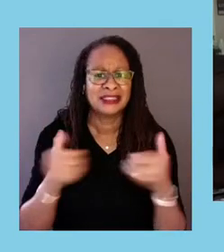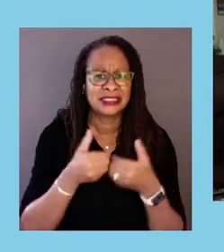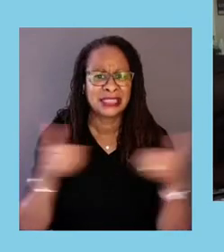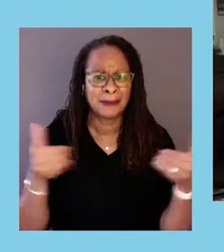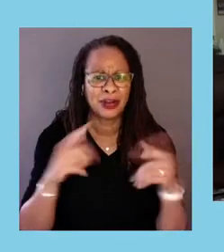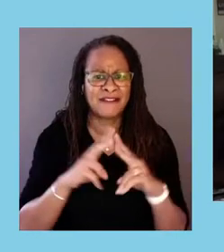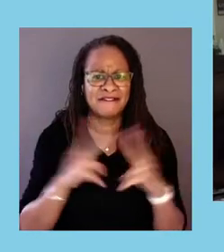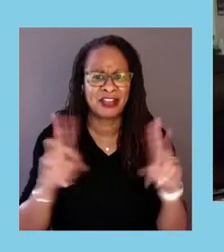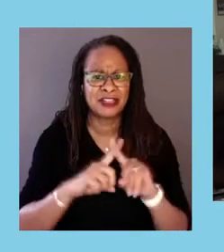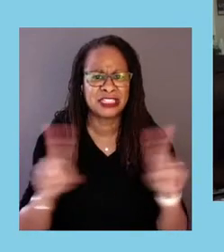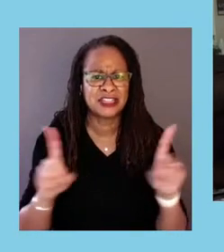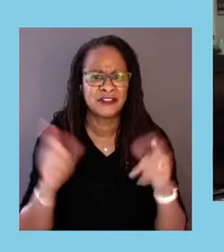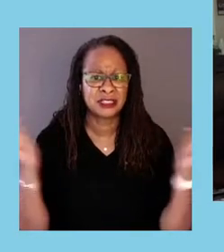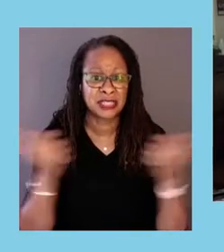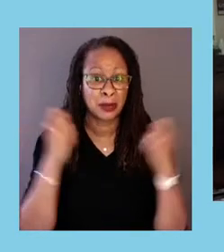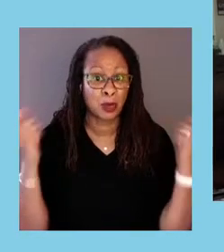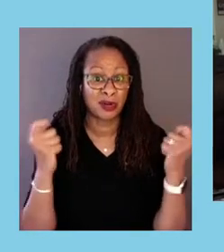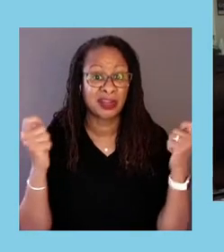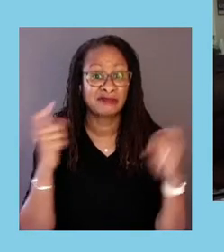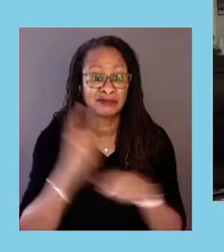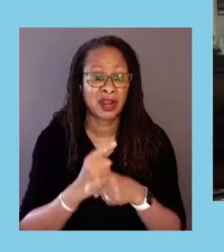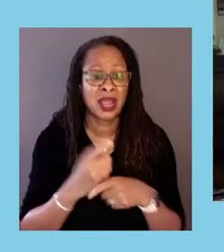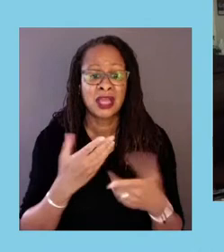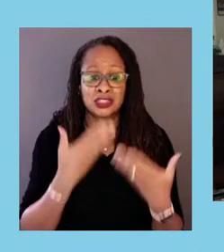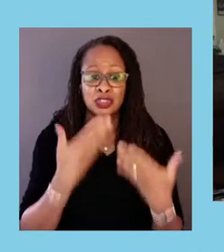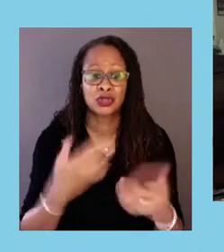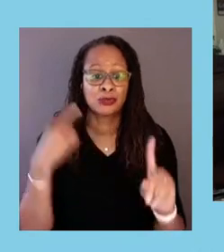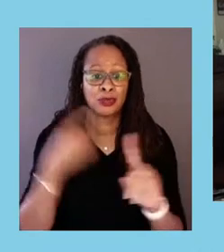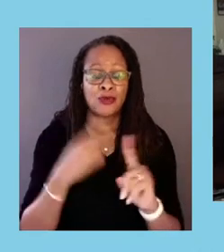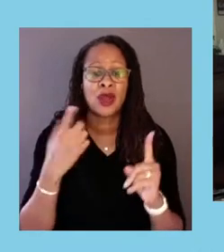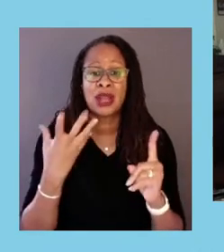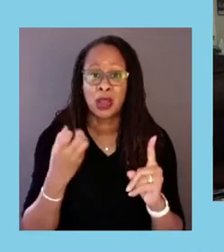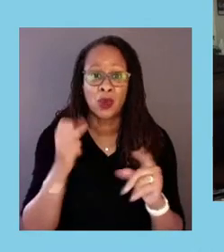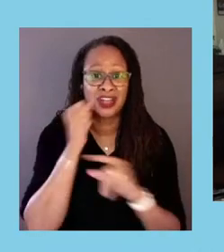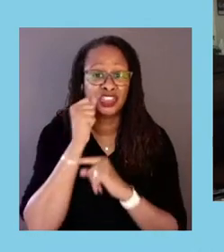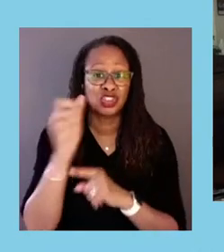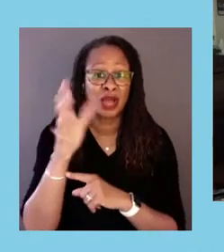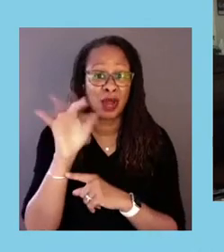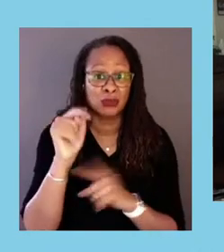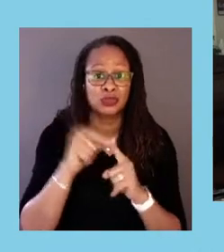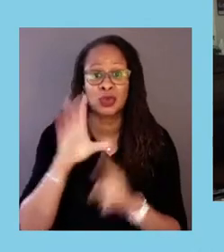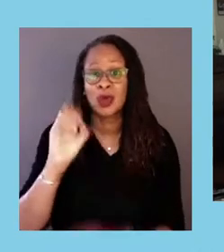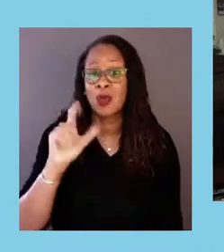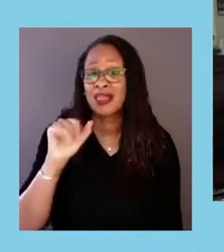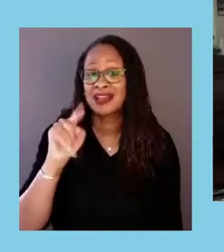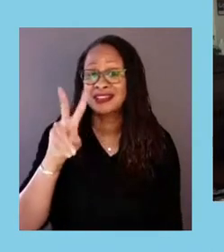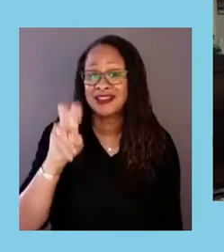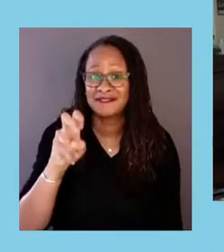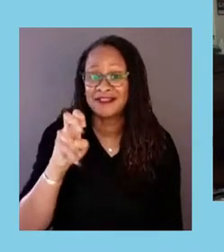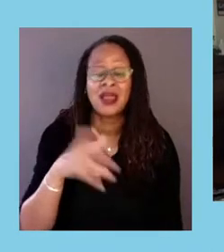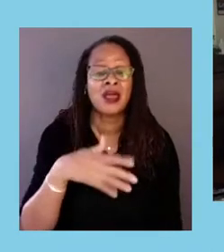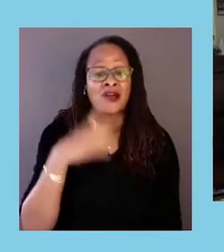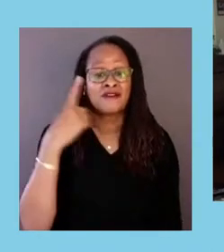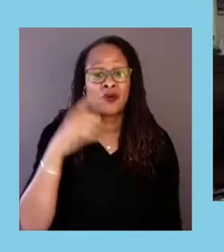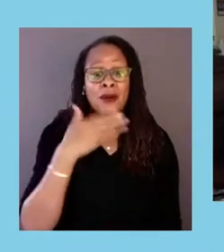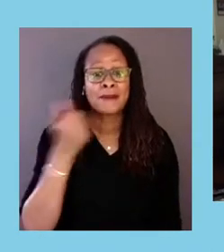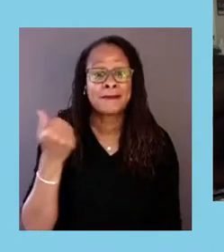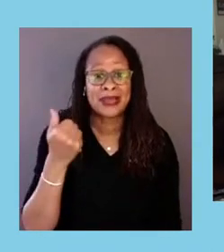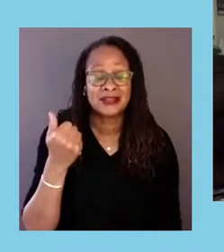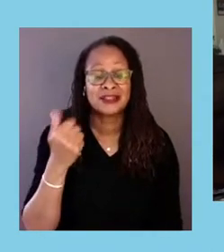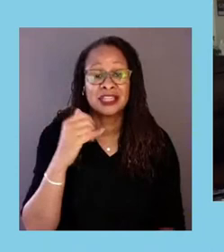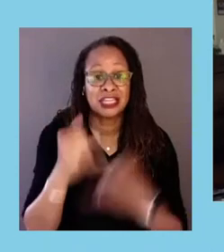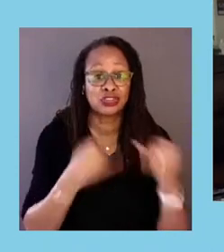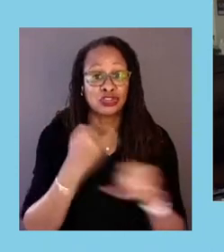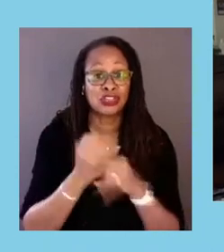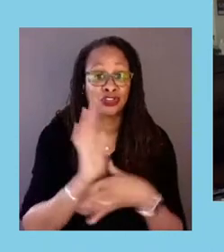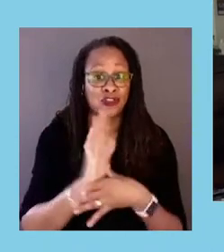it's a really good point, you know, and I want to give a shout out to Collective, which is up for Best International Film this year. So that film